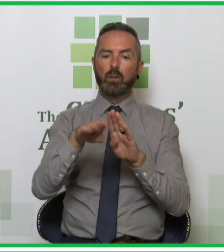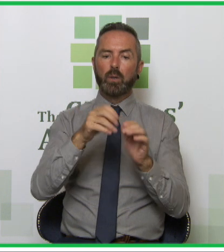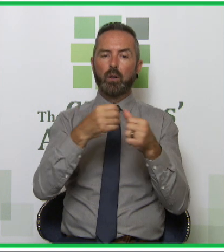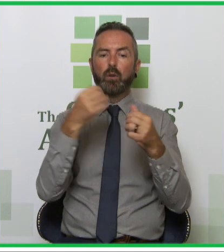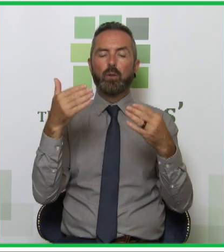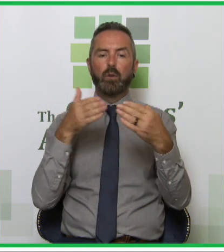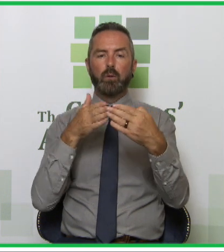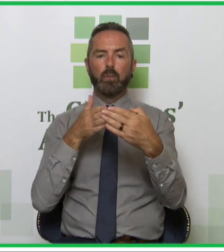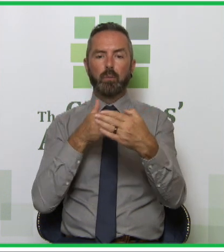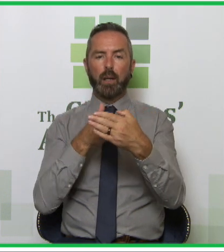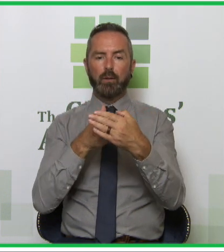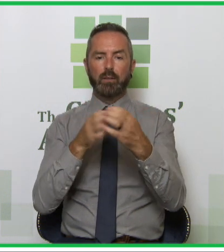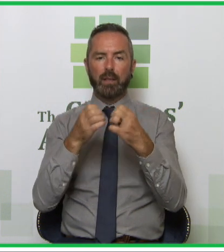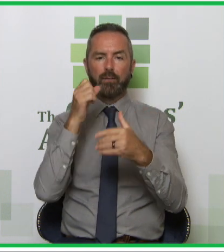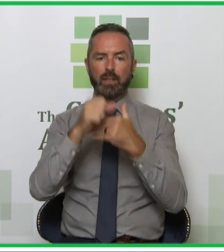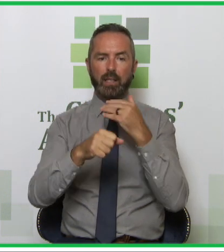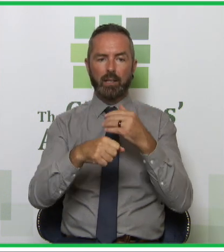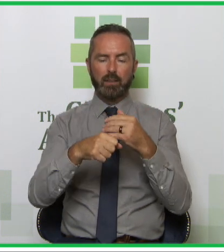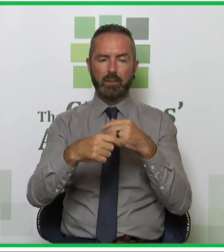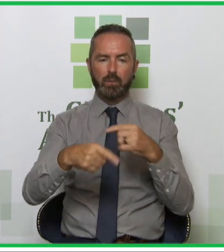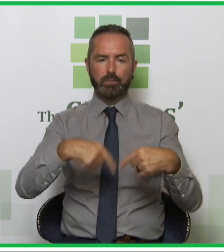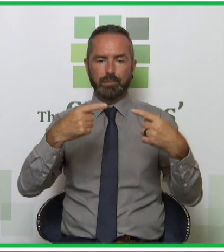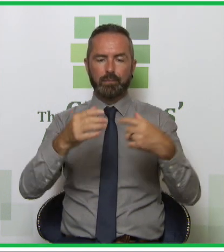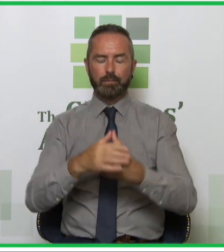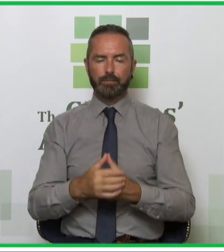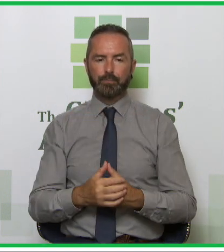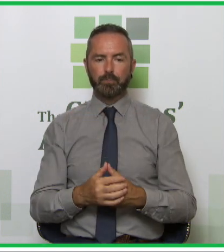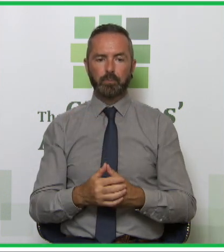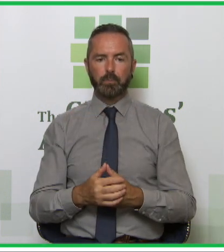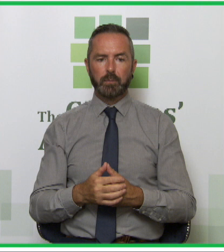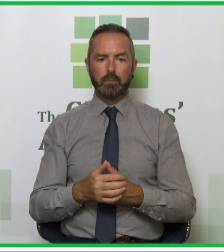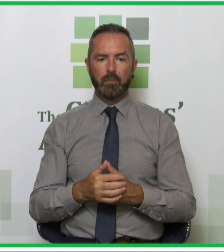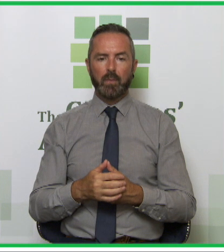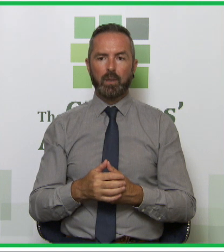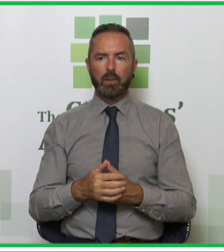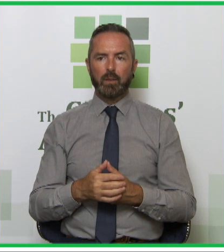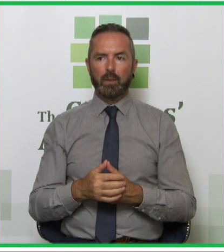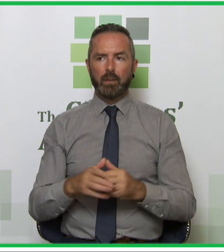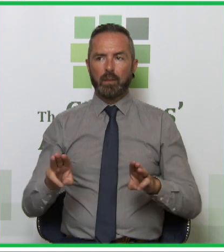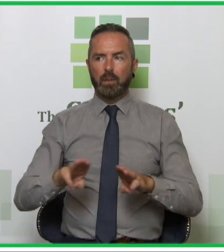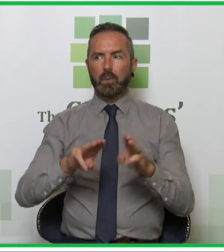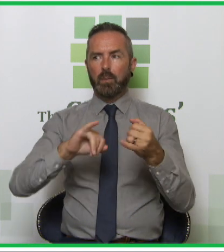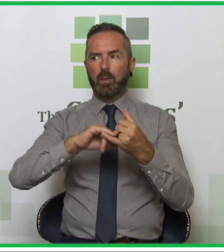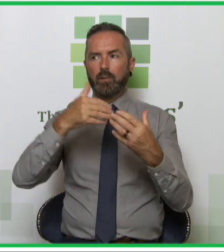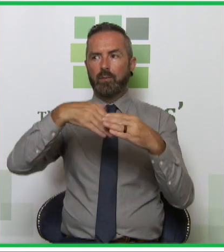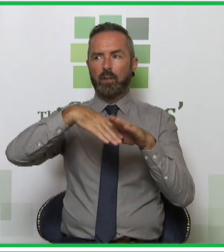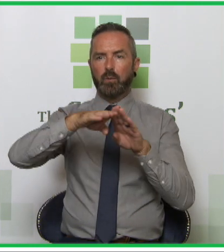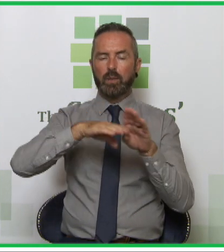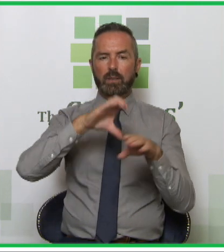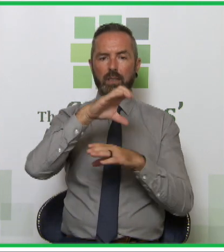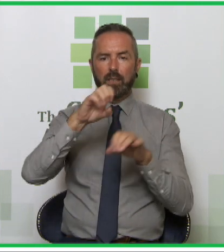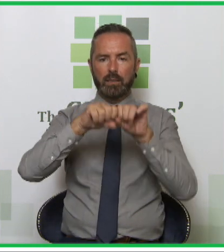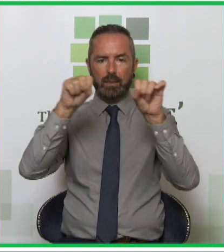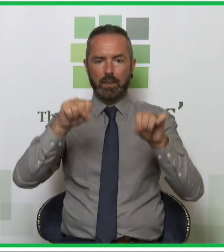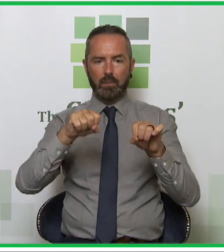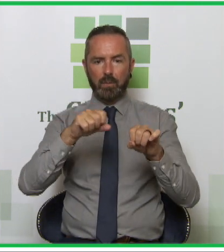that people in recovery face. People who go on a CE scheme, if they're in recovery, they don't necessarily have to go to